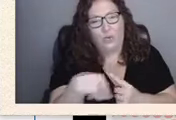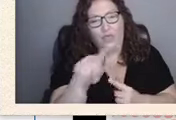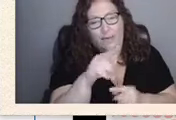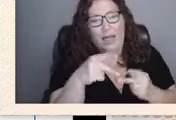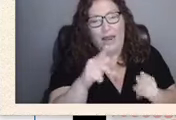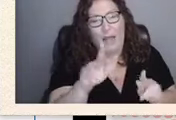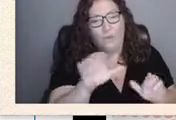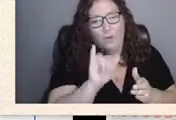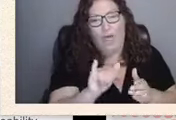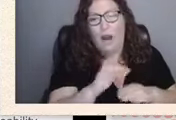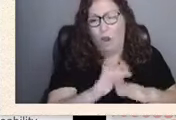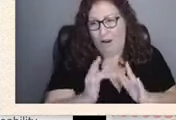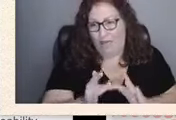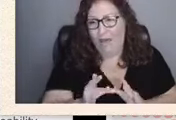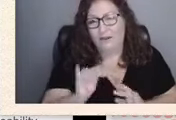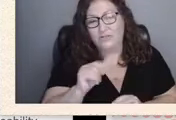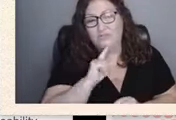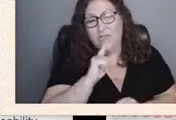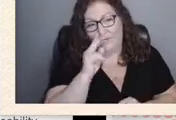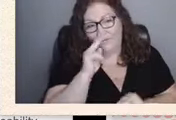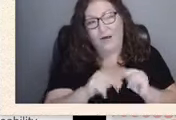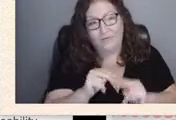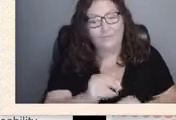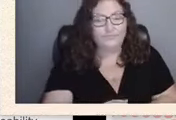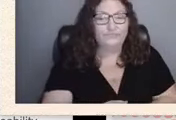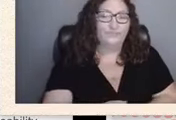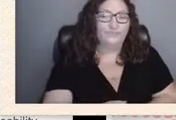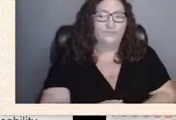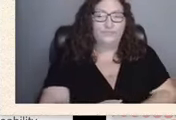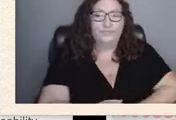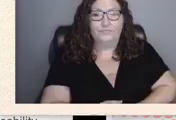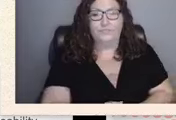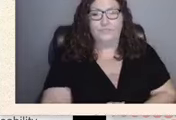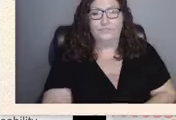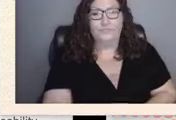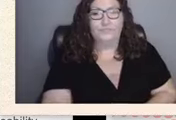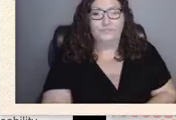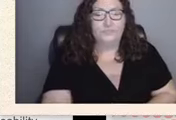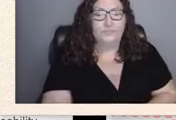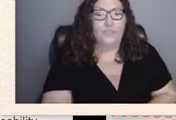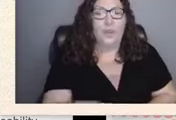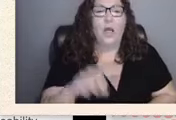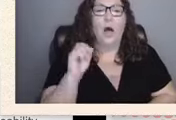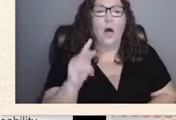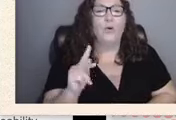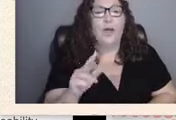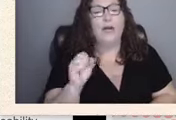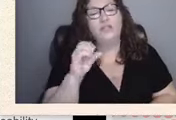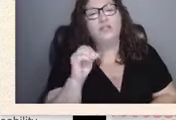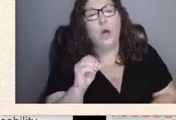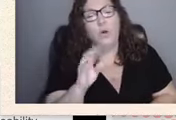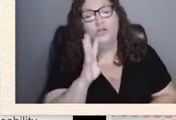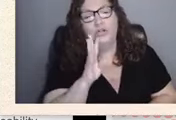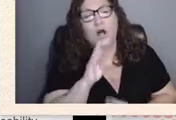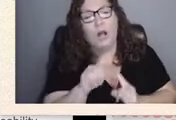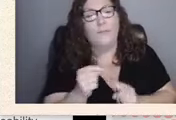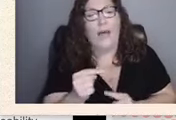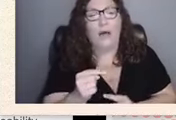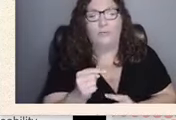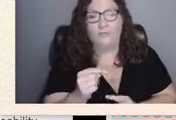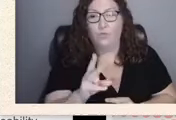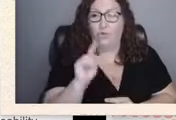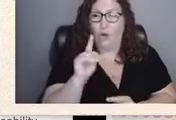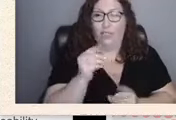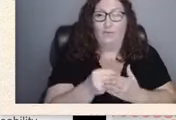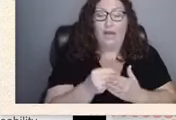So it's pretty fun. It's kind of like a little GoFundMe page. All right, so let's talk about taking the money out. So you have money